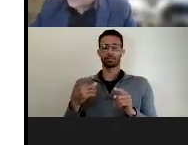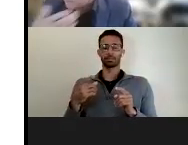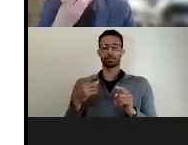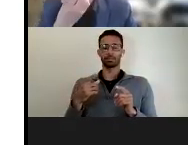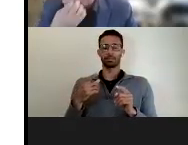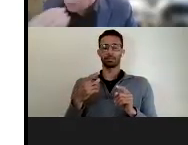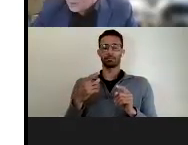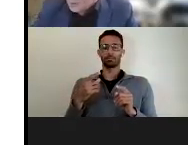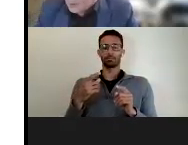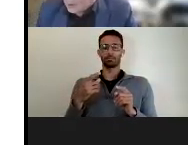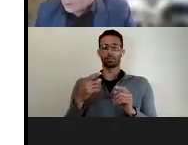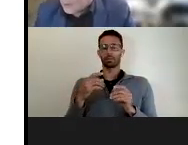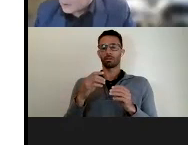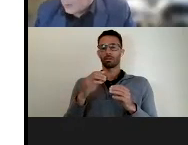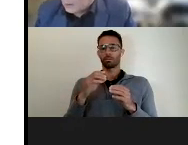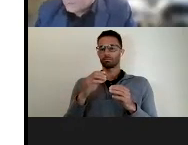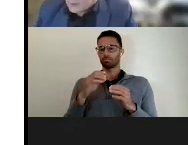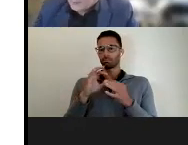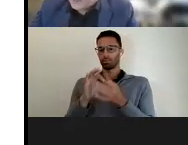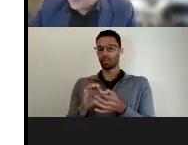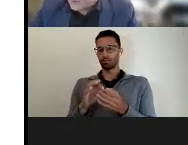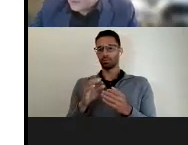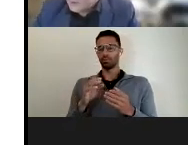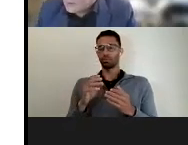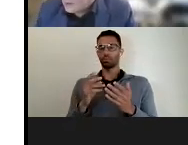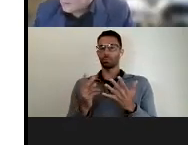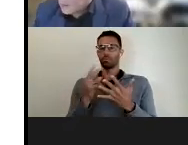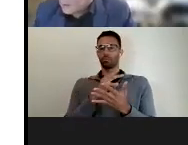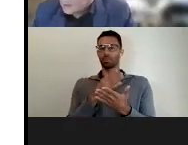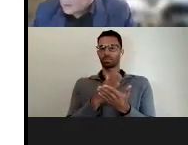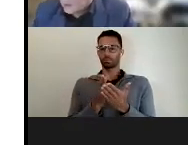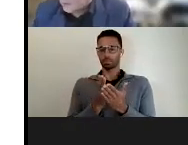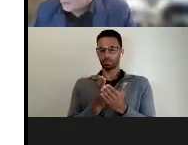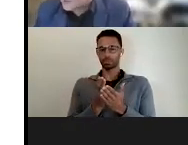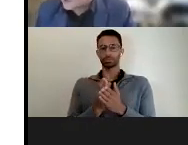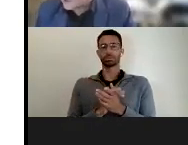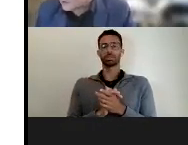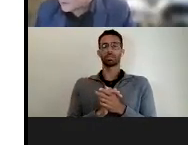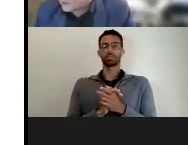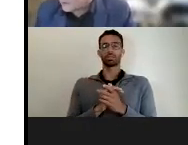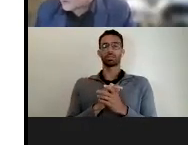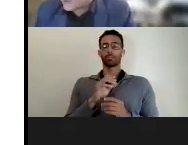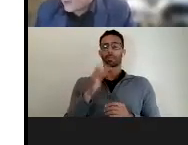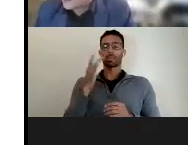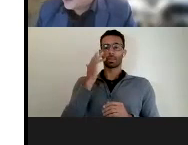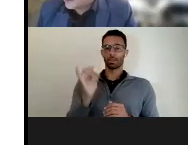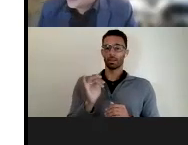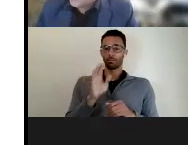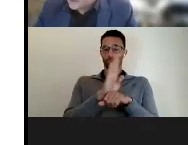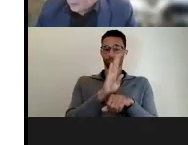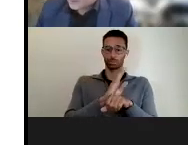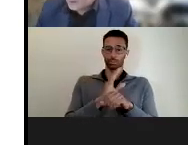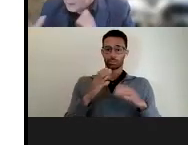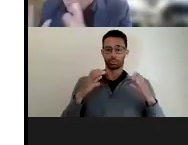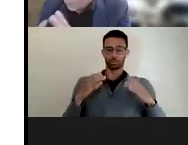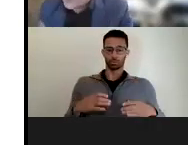revised budget by the governor on May 12th, May 15th, the California Business Consumer Services and Housing